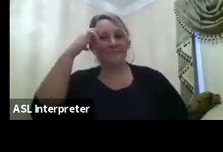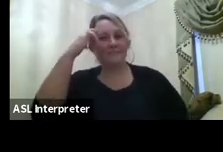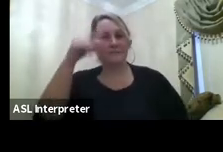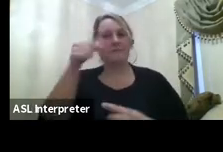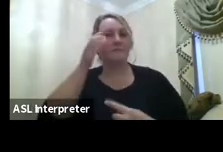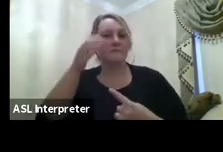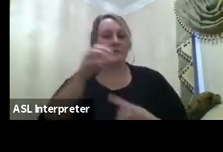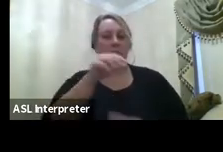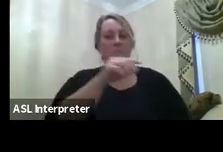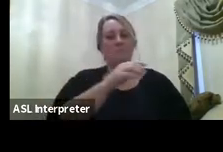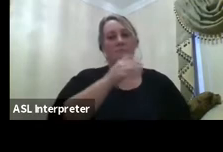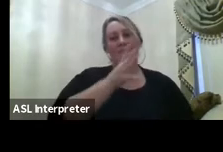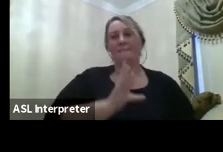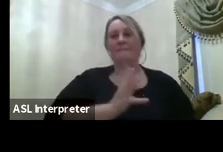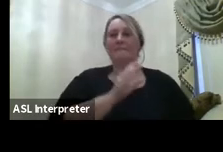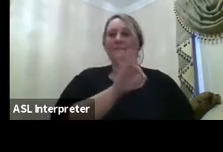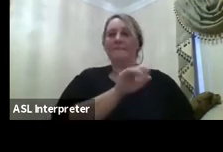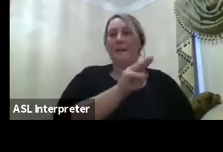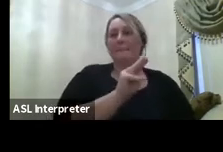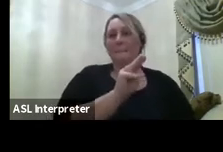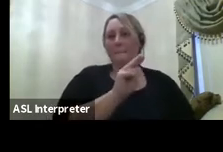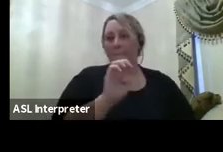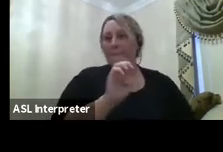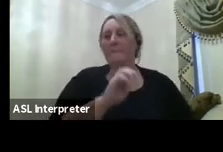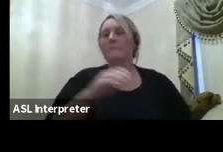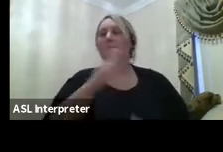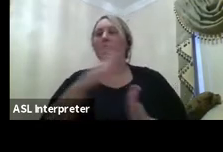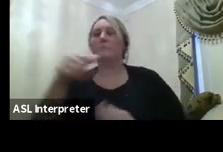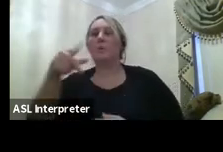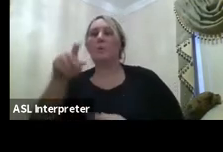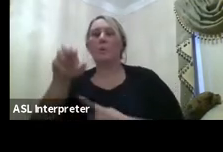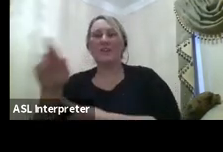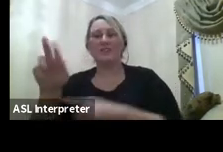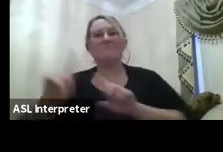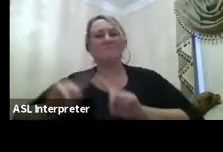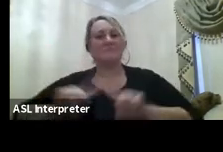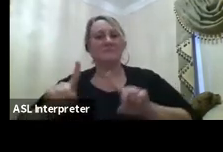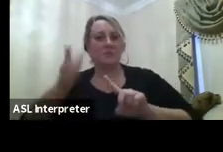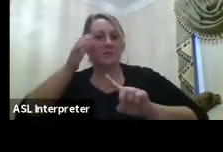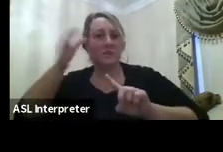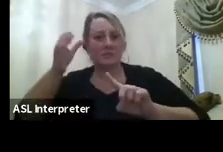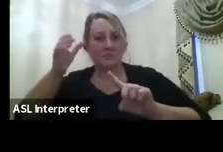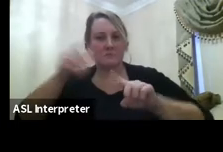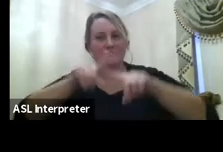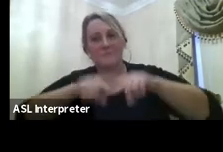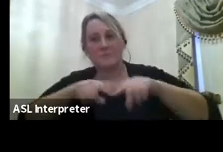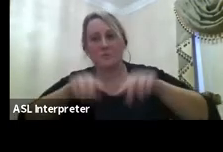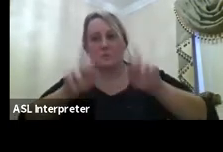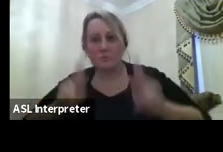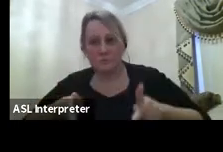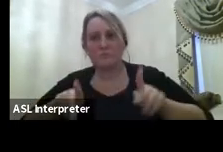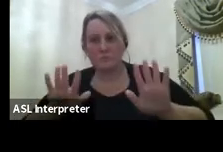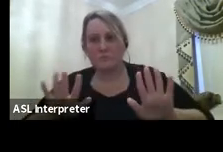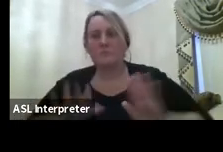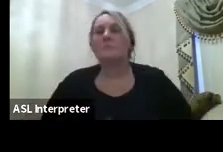that's different, obviously for each thinker and each generation and each moment. Um, so